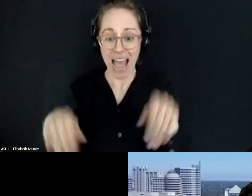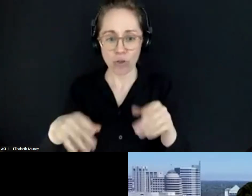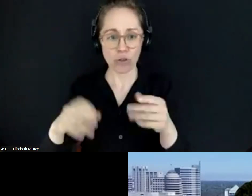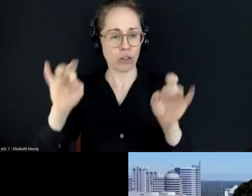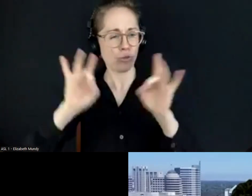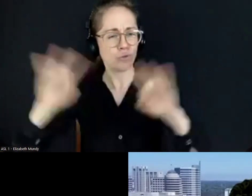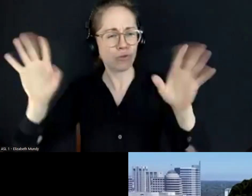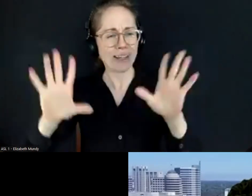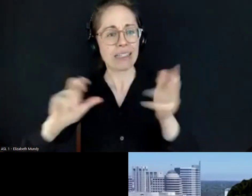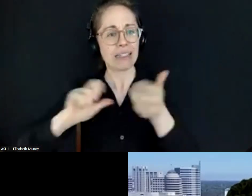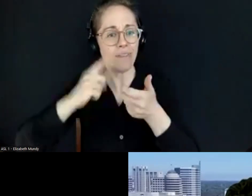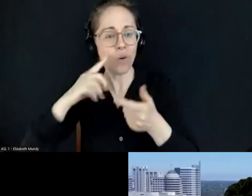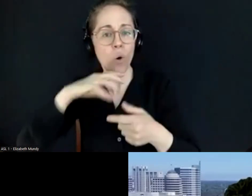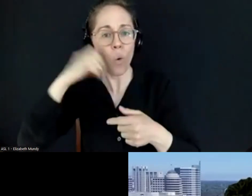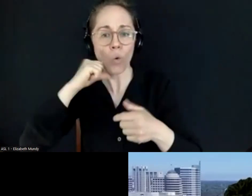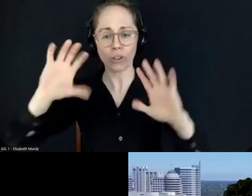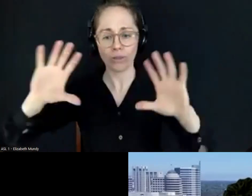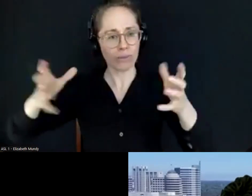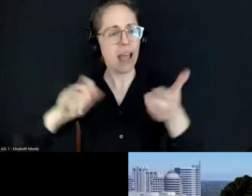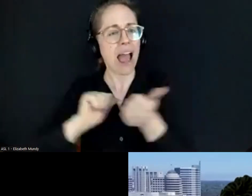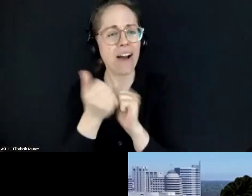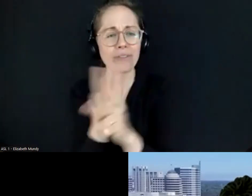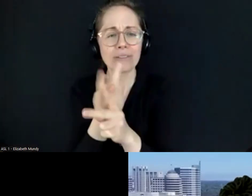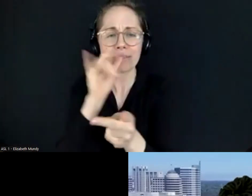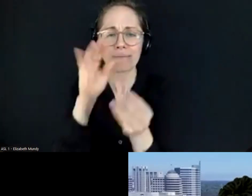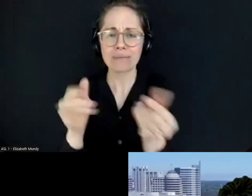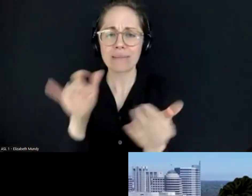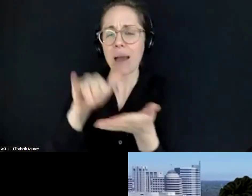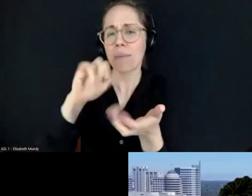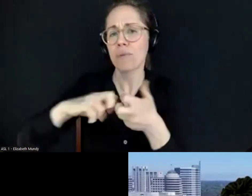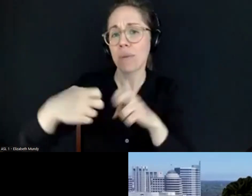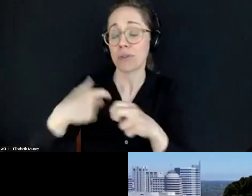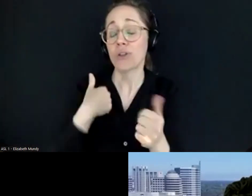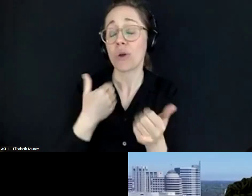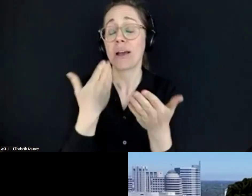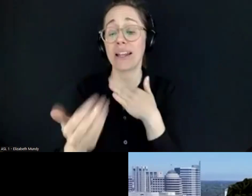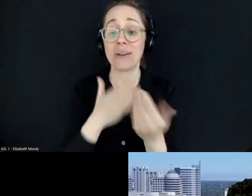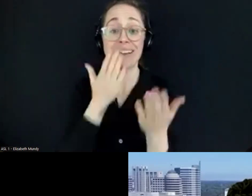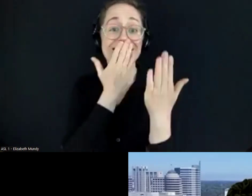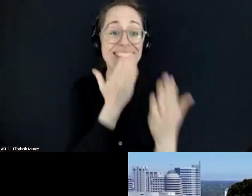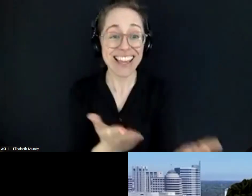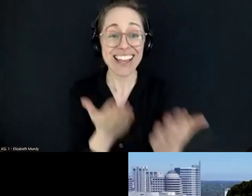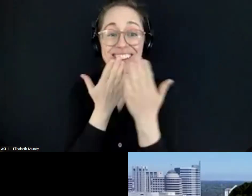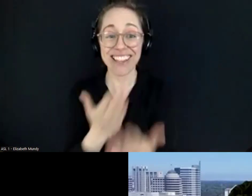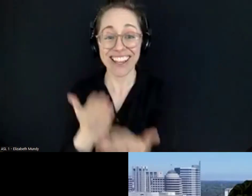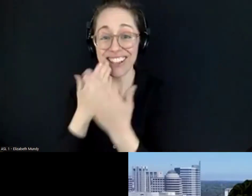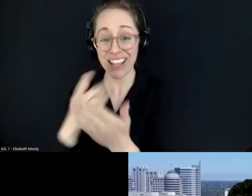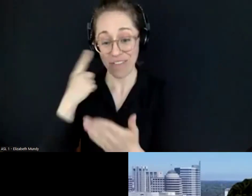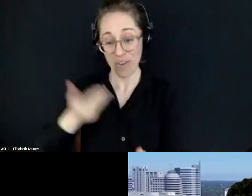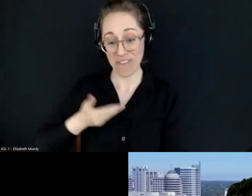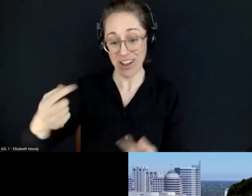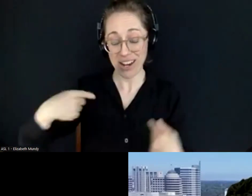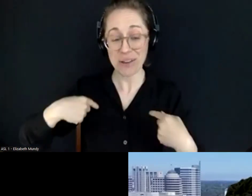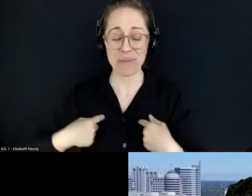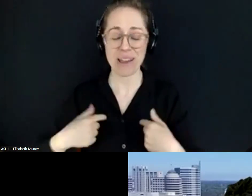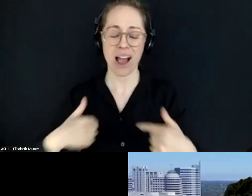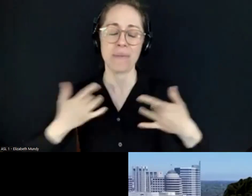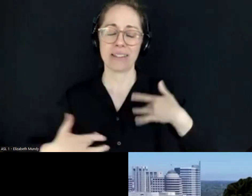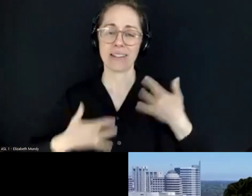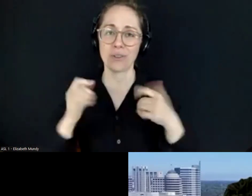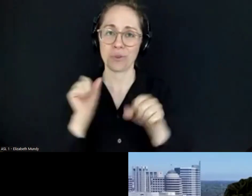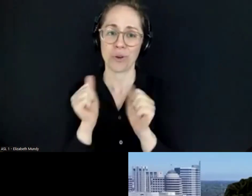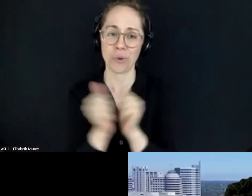as we can. So I thank you for the invitation to welcome you, and so look forward to working with each and every